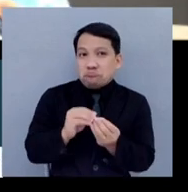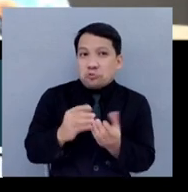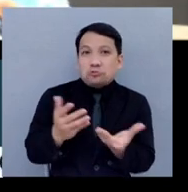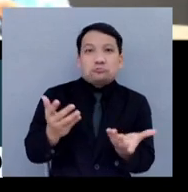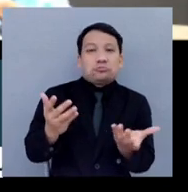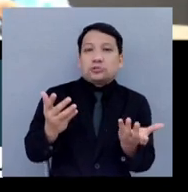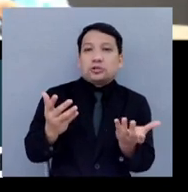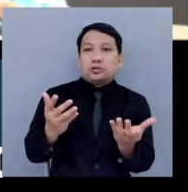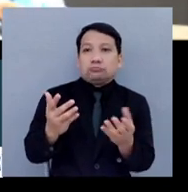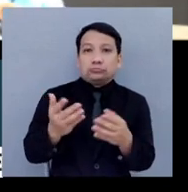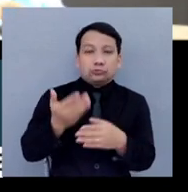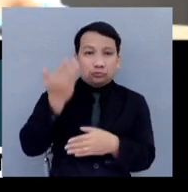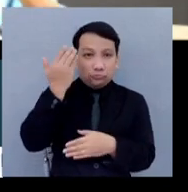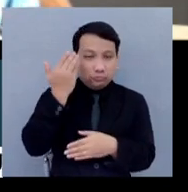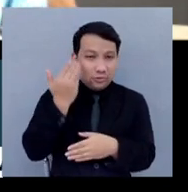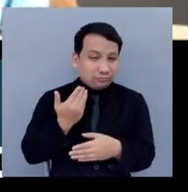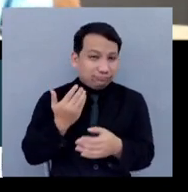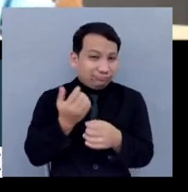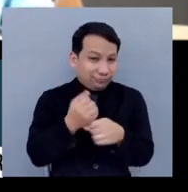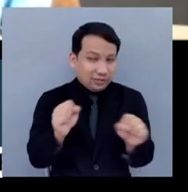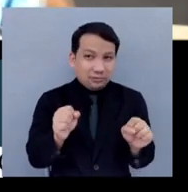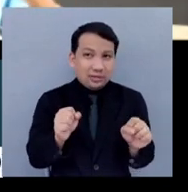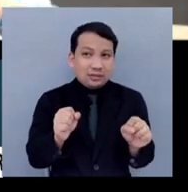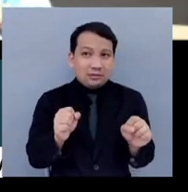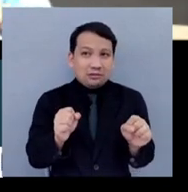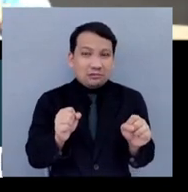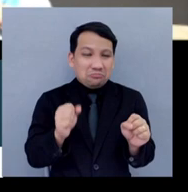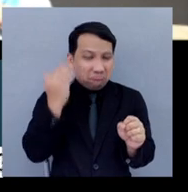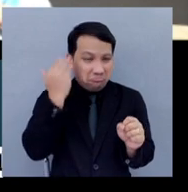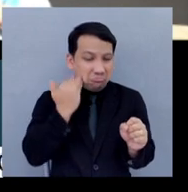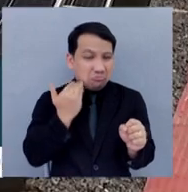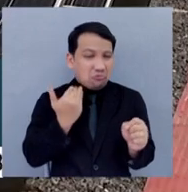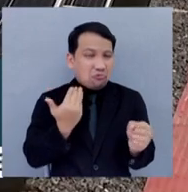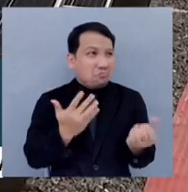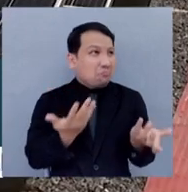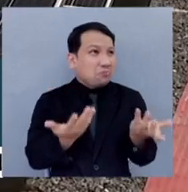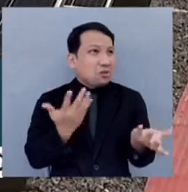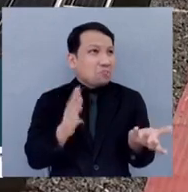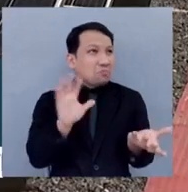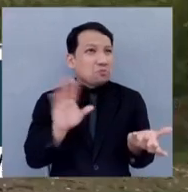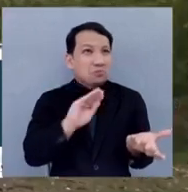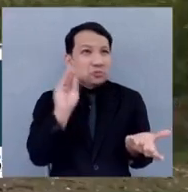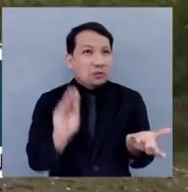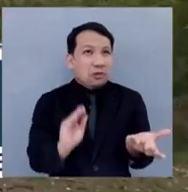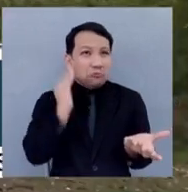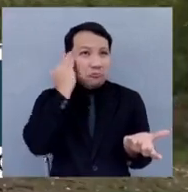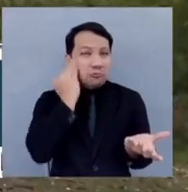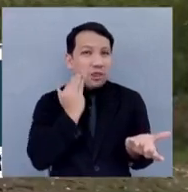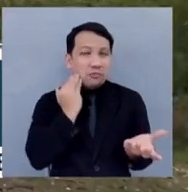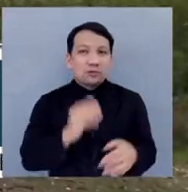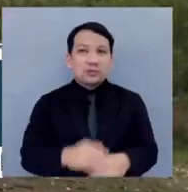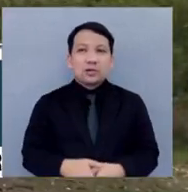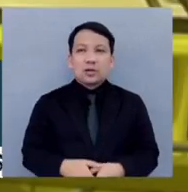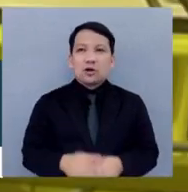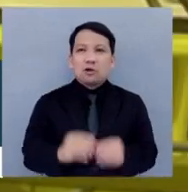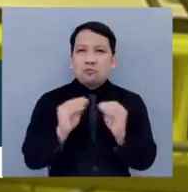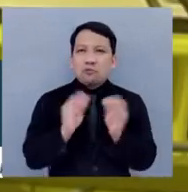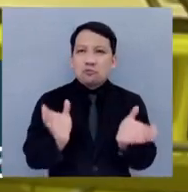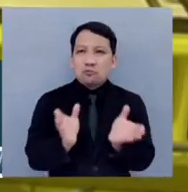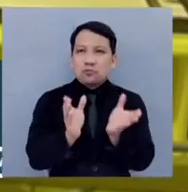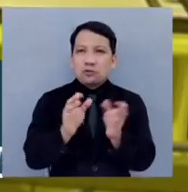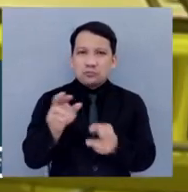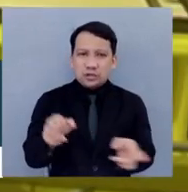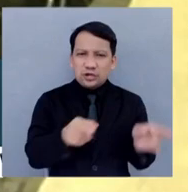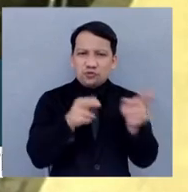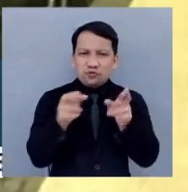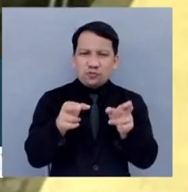energy insecure, okay. Less than 50%. Aside from pushing for more renewable energy, Lotilia